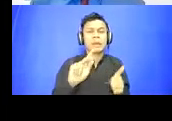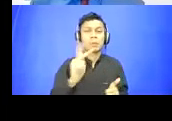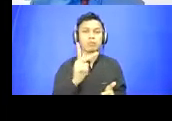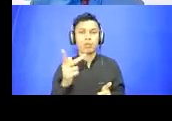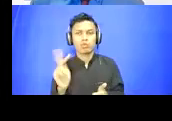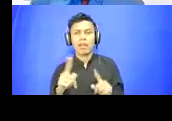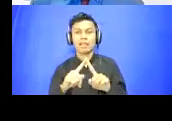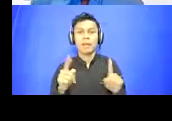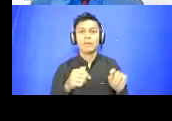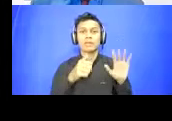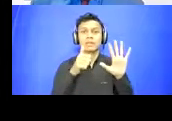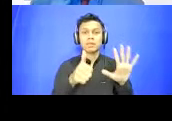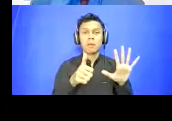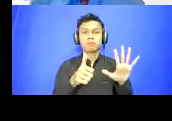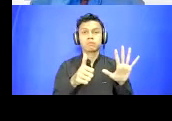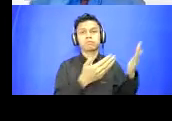very briefly.